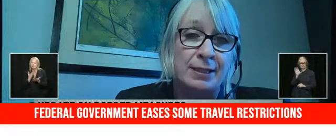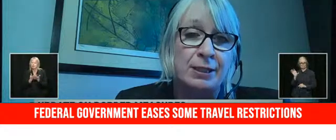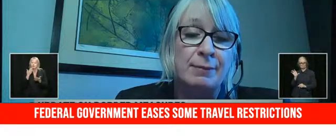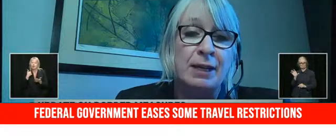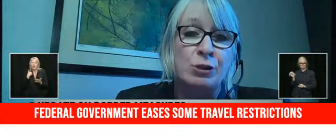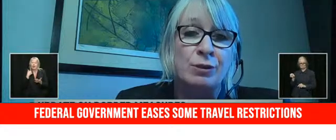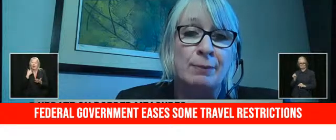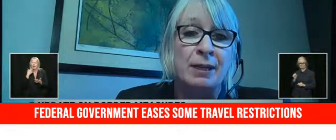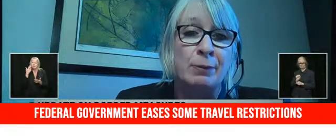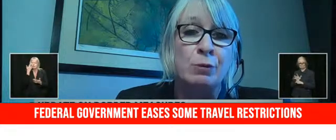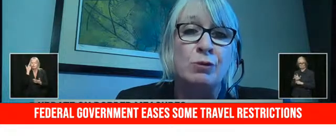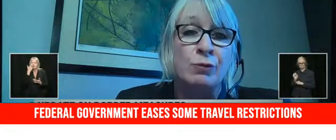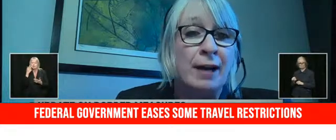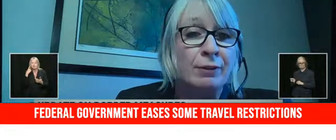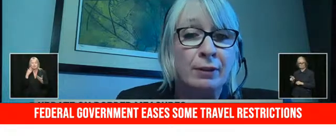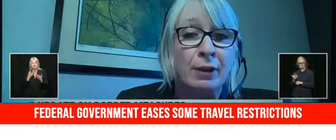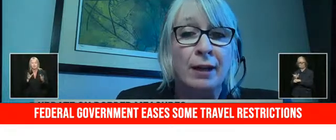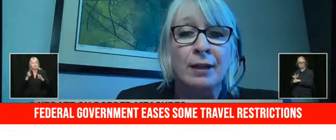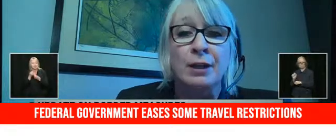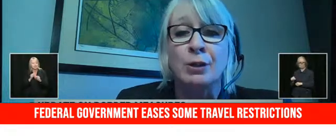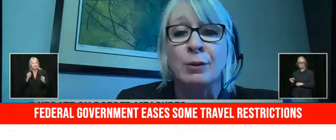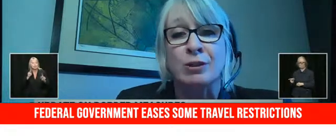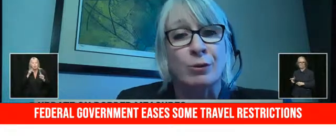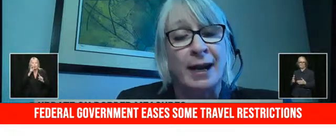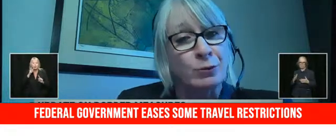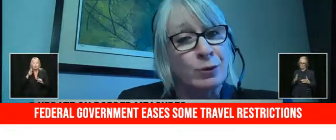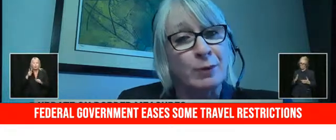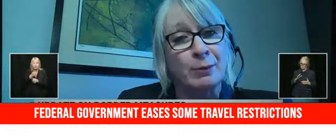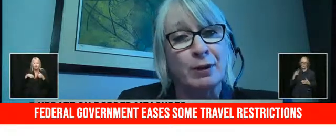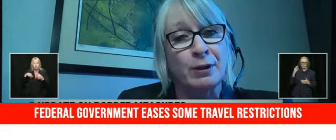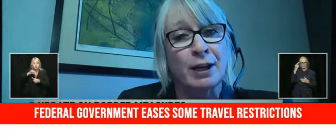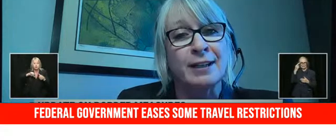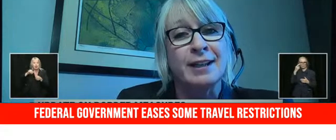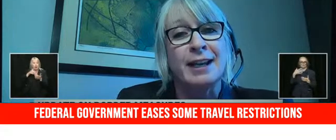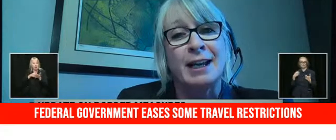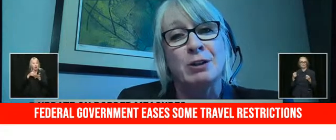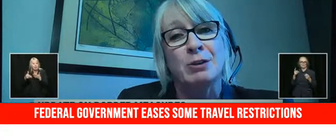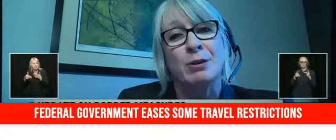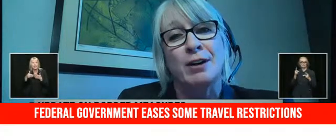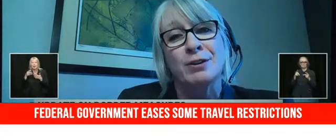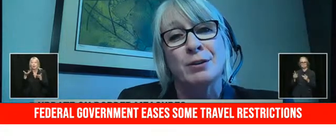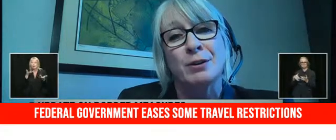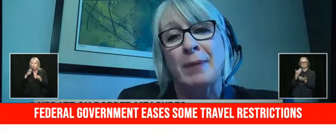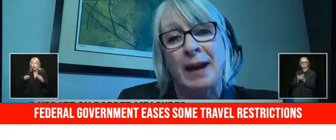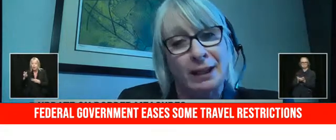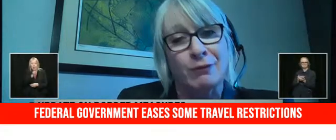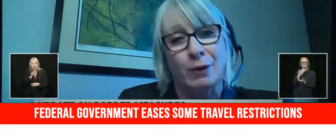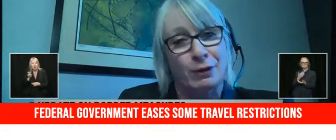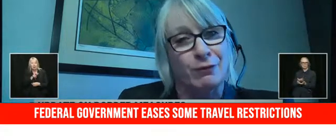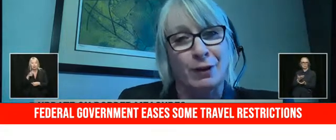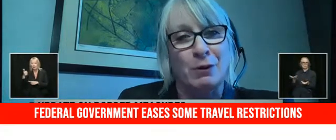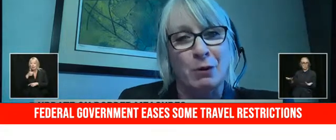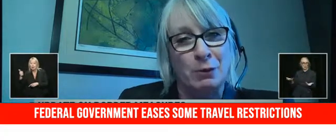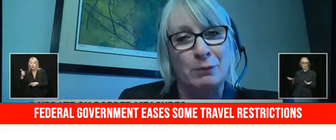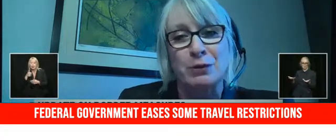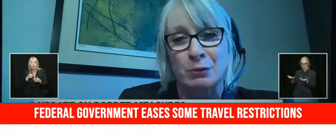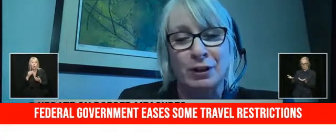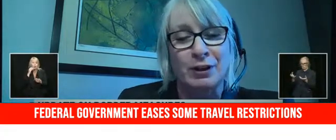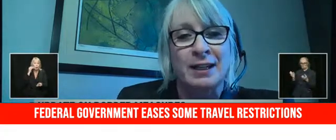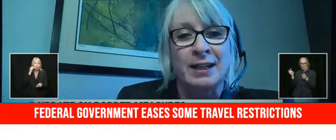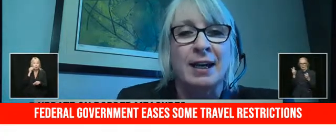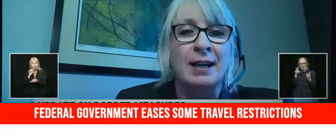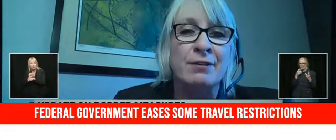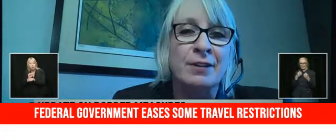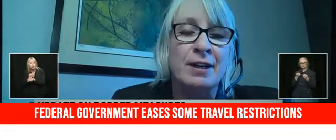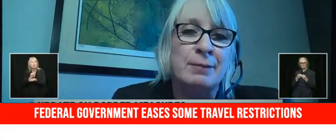health reason to make sure that people who travel a lot, who interact with people a lot, and who also go back and forth from home to